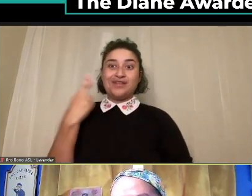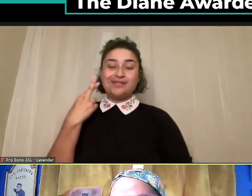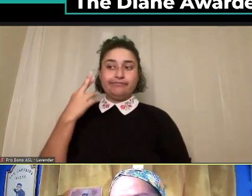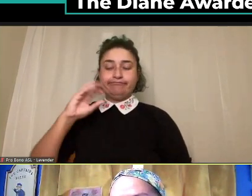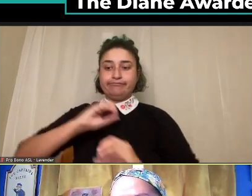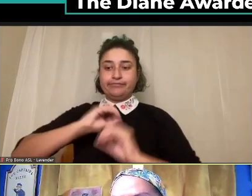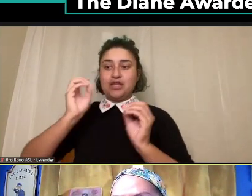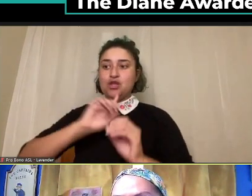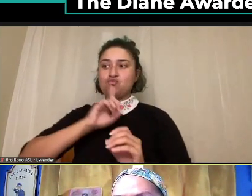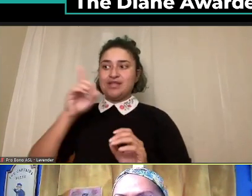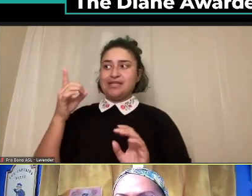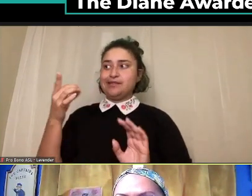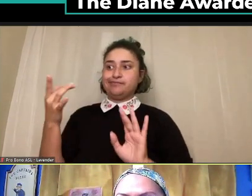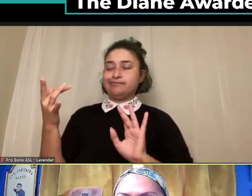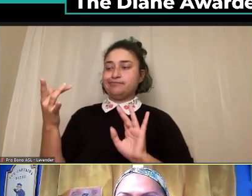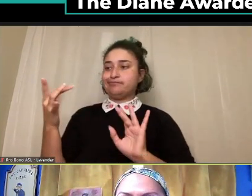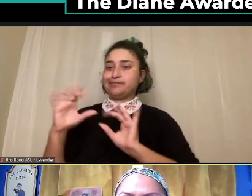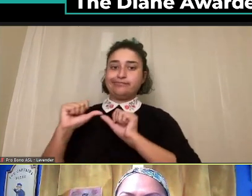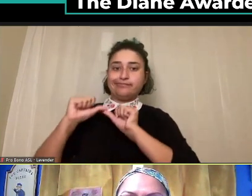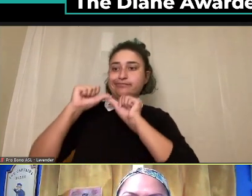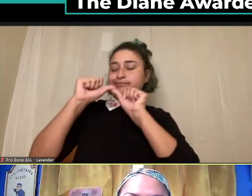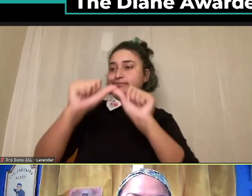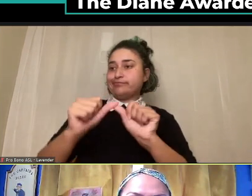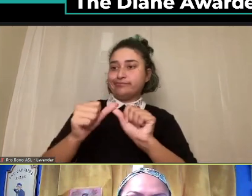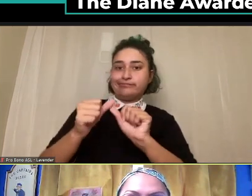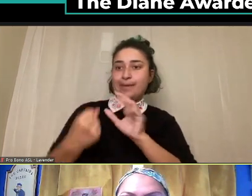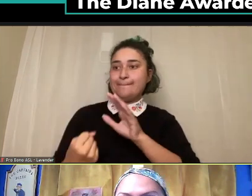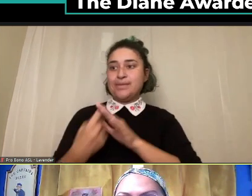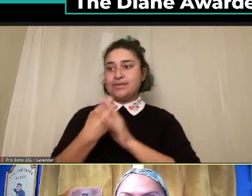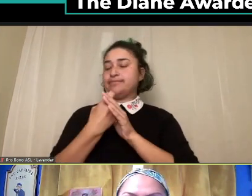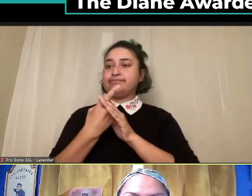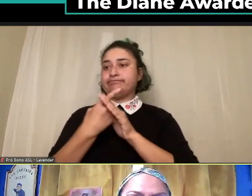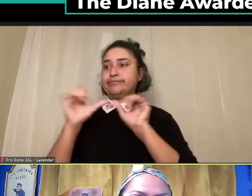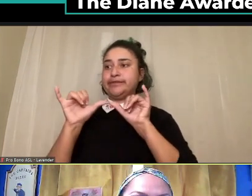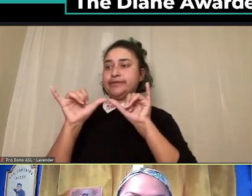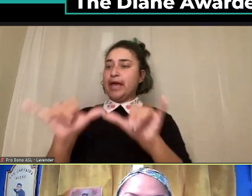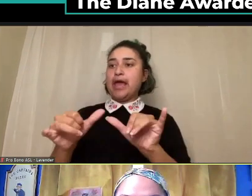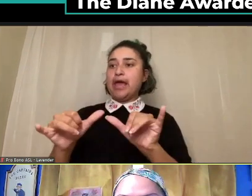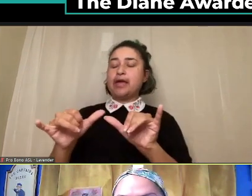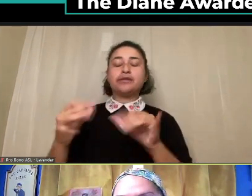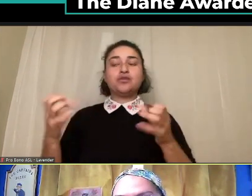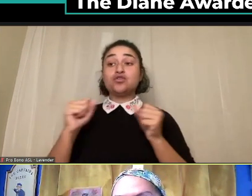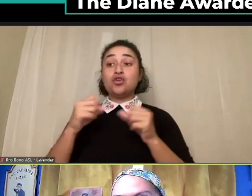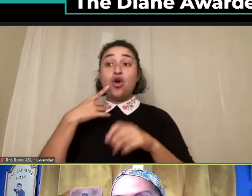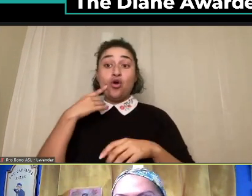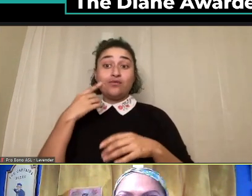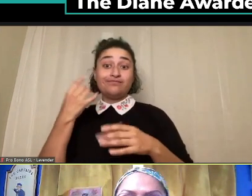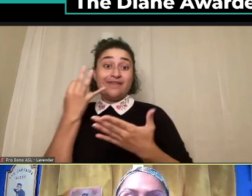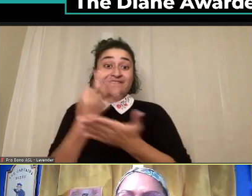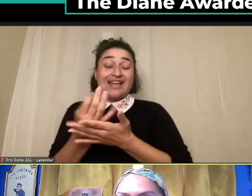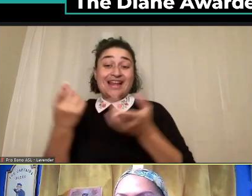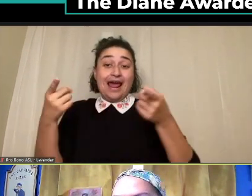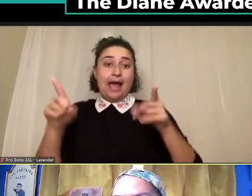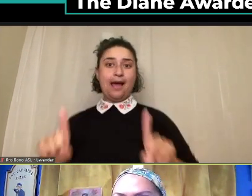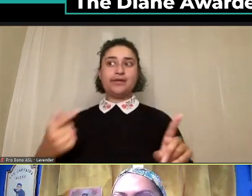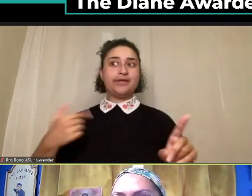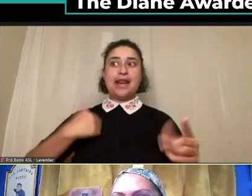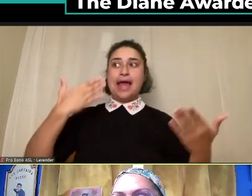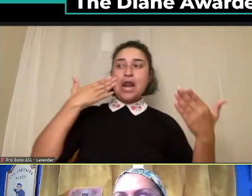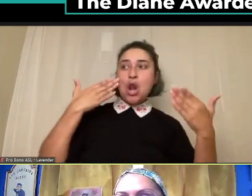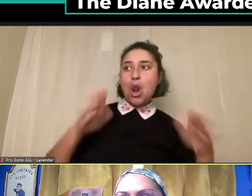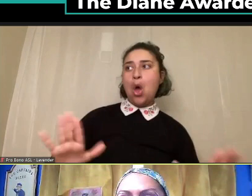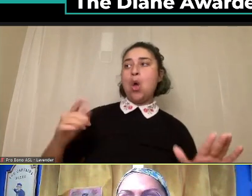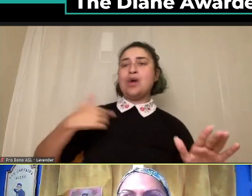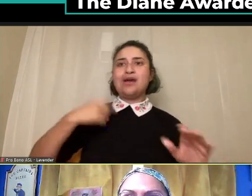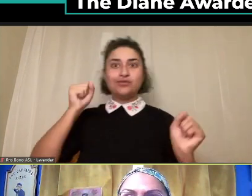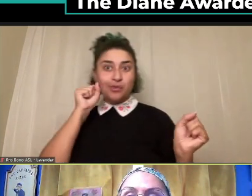really stuck through our conversations. And so the fact that this all happened and I didn't know about it and I was surprised by